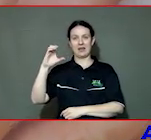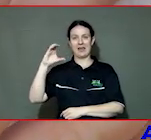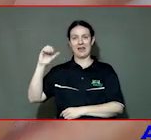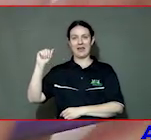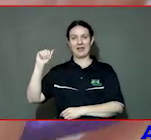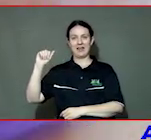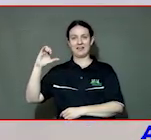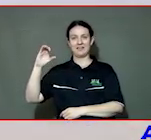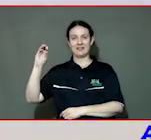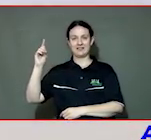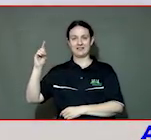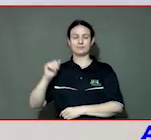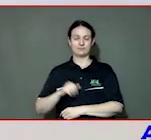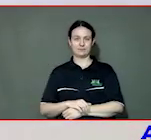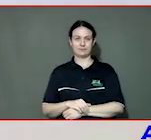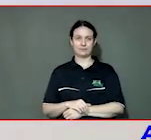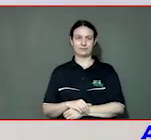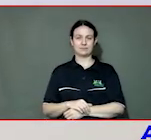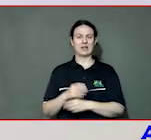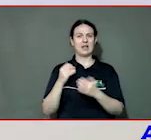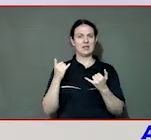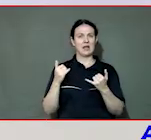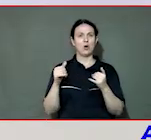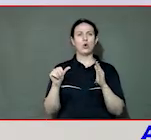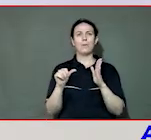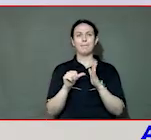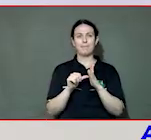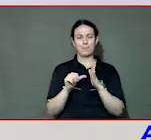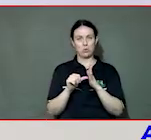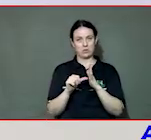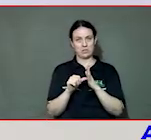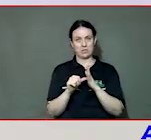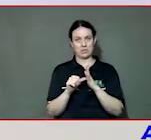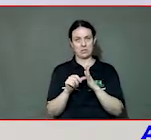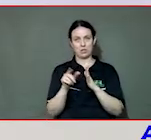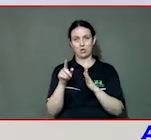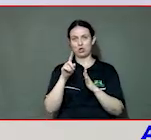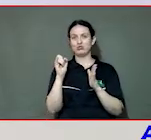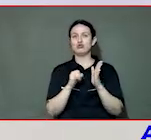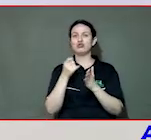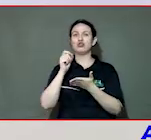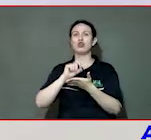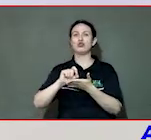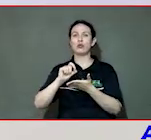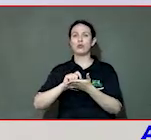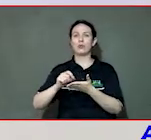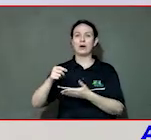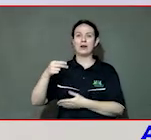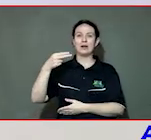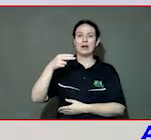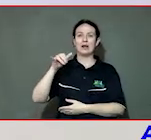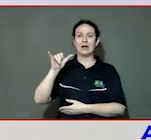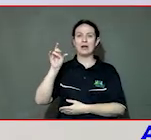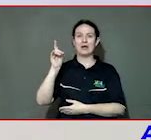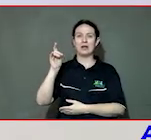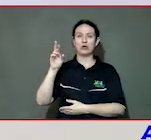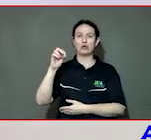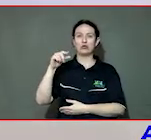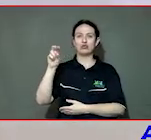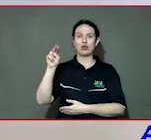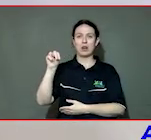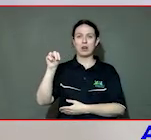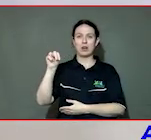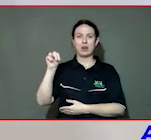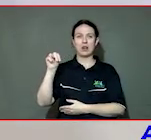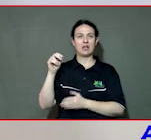and the alcohols. Now it's very important. You can't just write hydrogen bonds. You